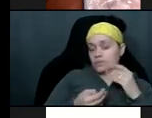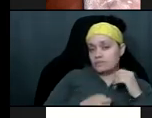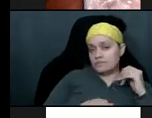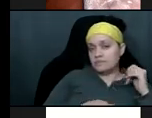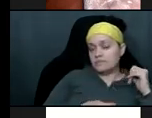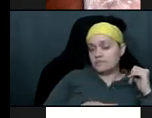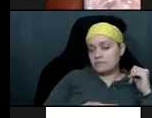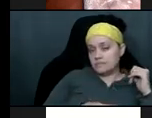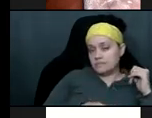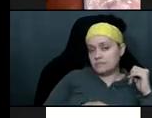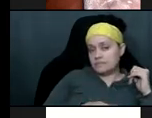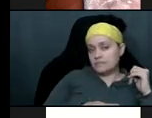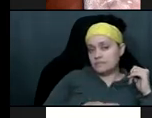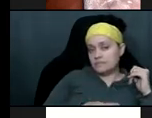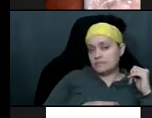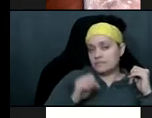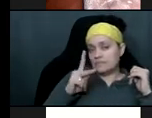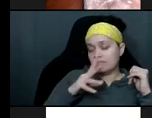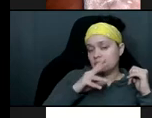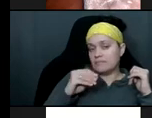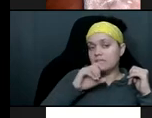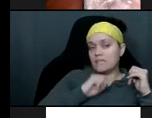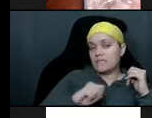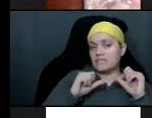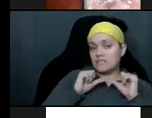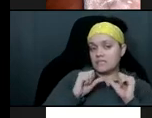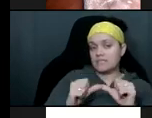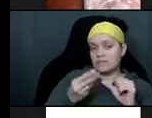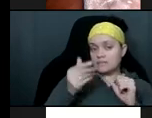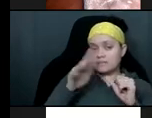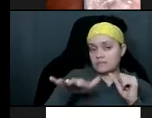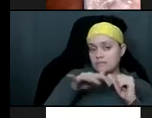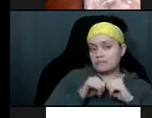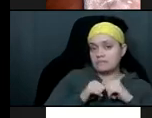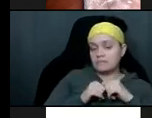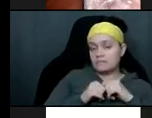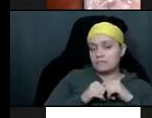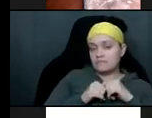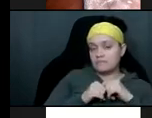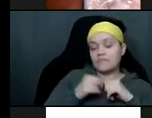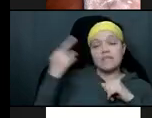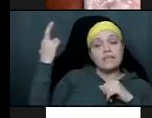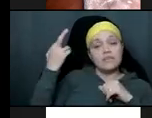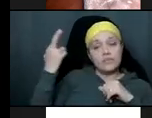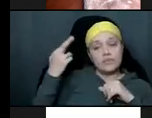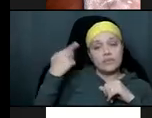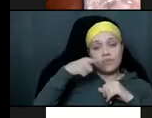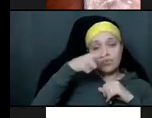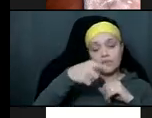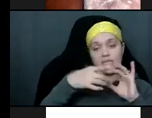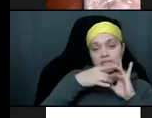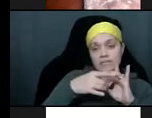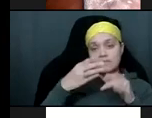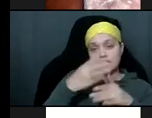two. Okay, ancient and stable landscape. And the reason for this connection